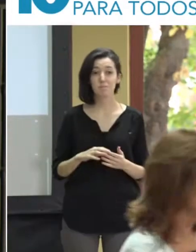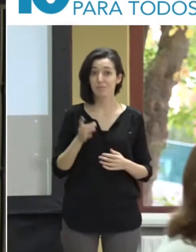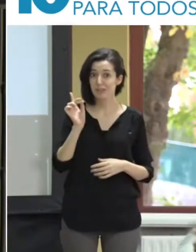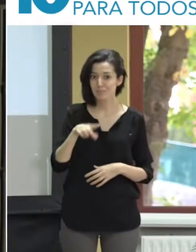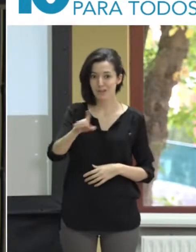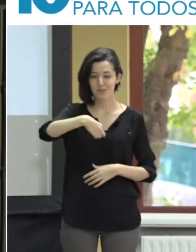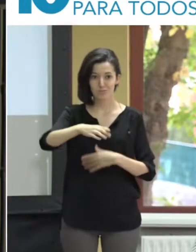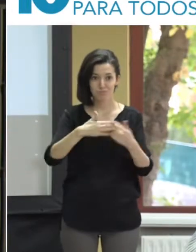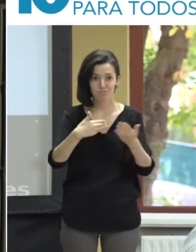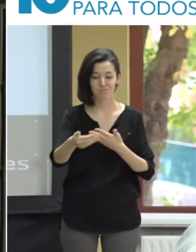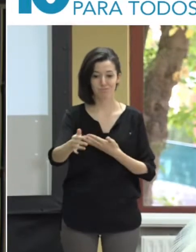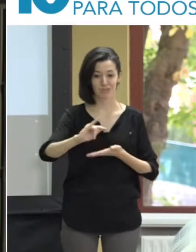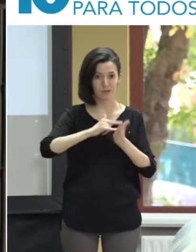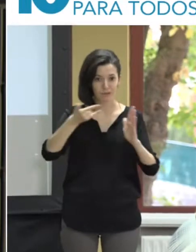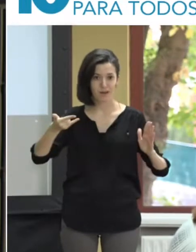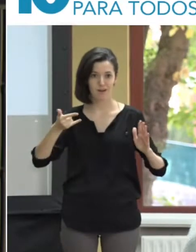self-assured. And when people